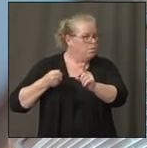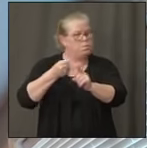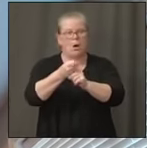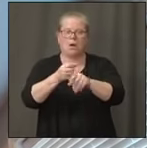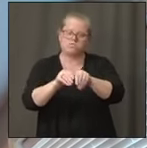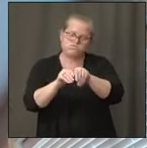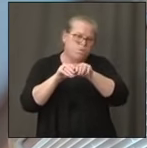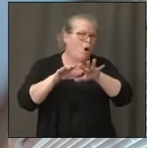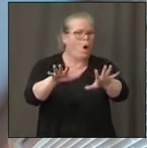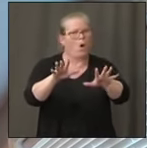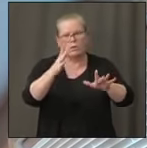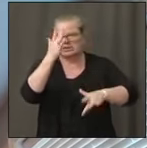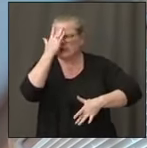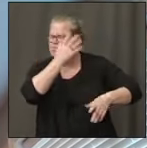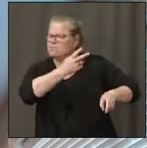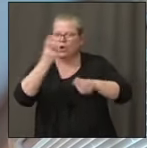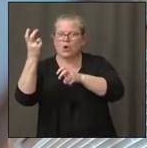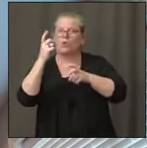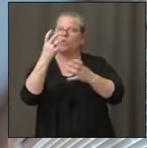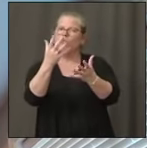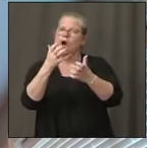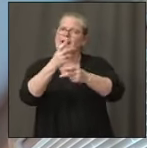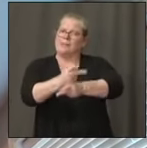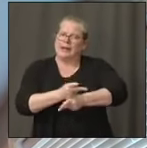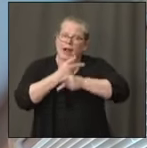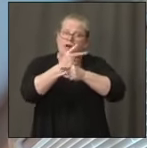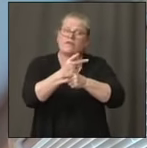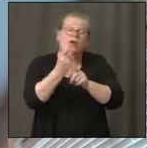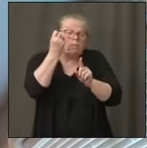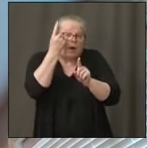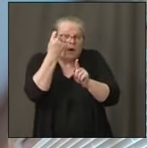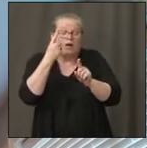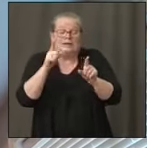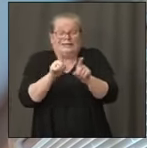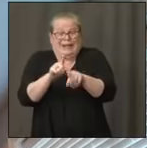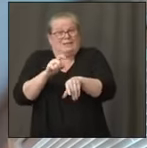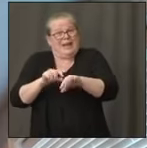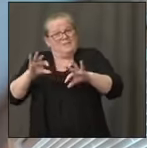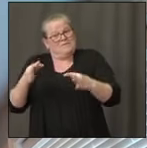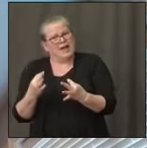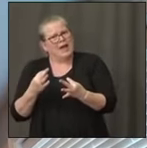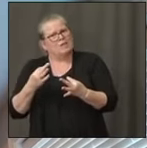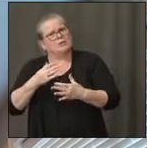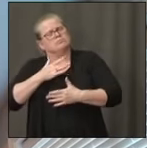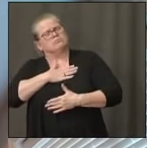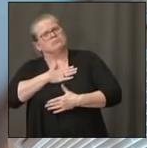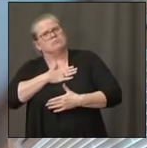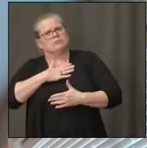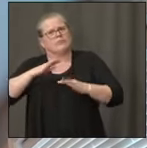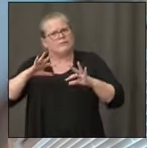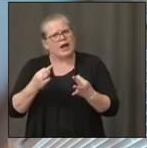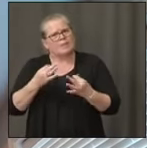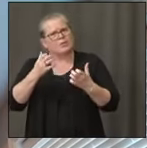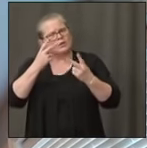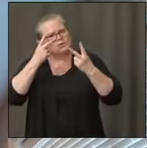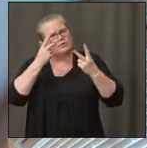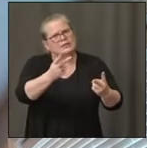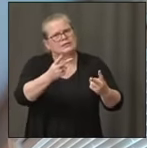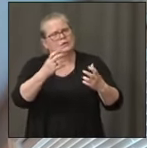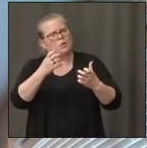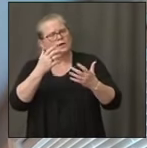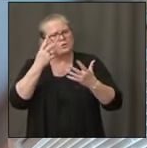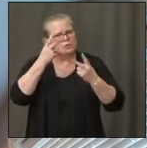while acknowledging and respecting the understandable need for families and loved ones to see one another again. We are